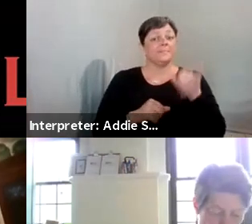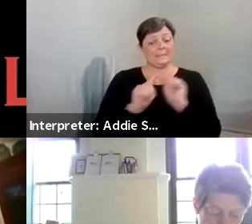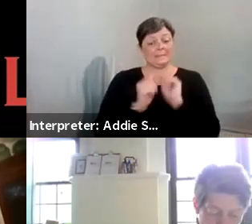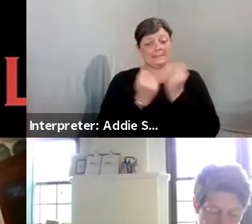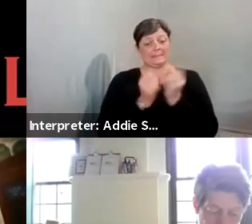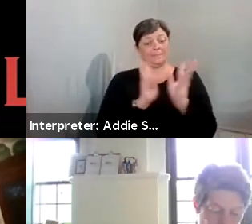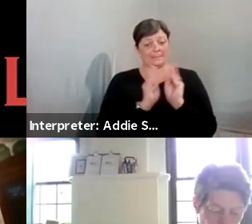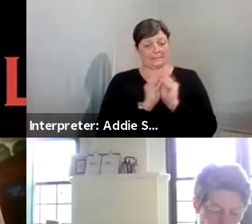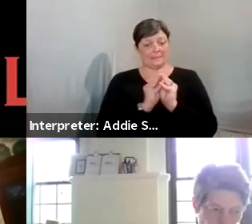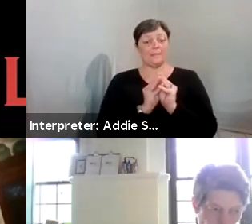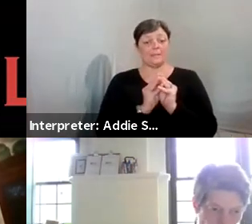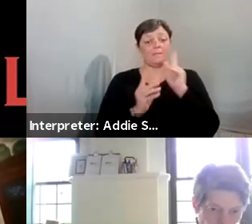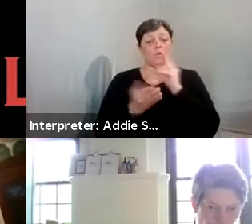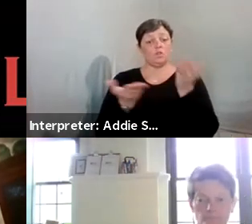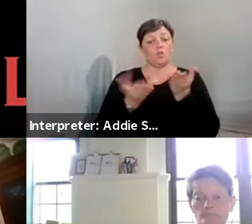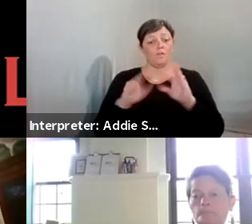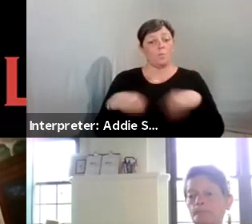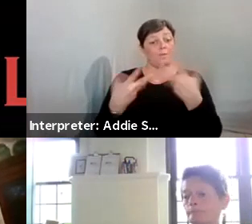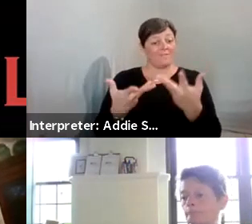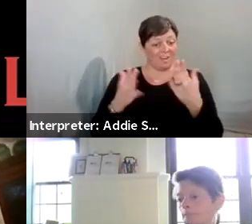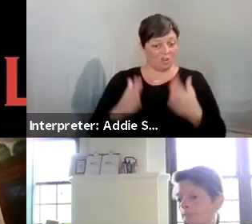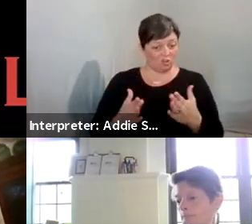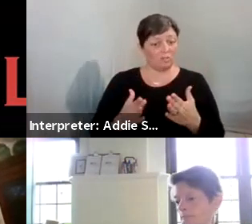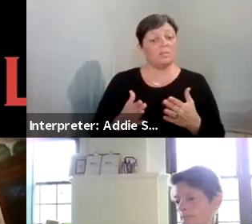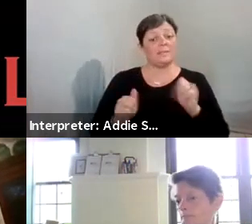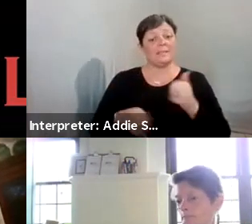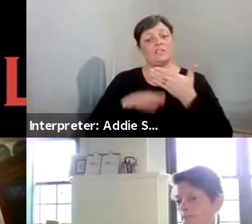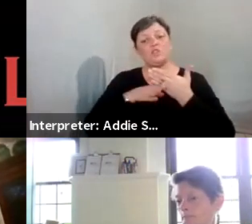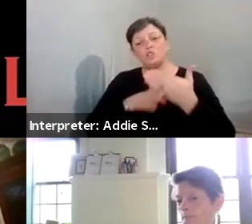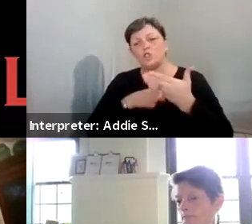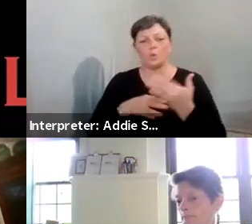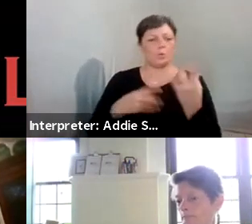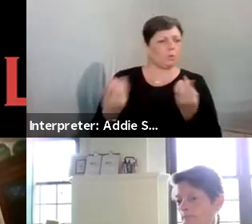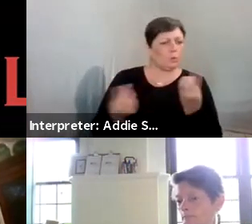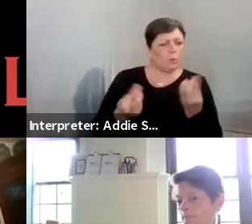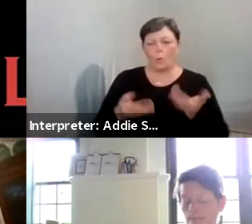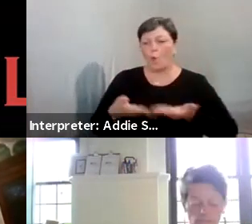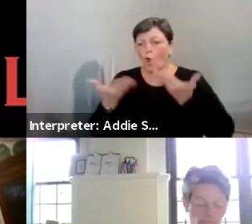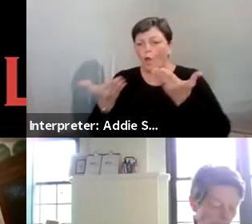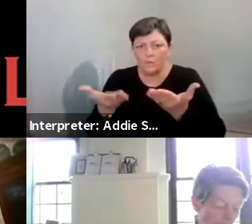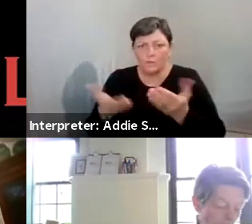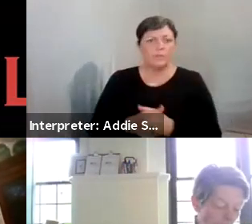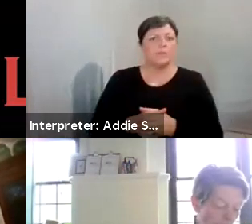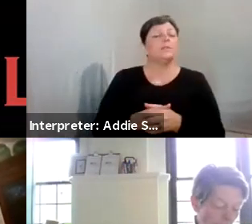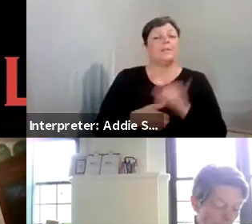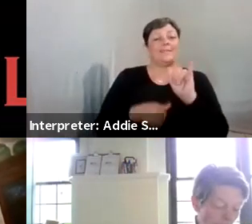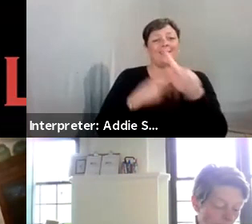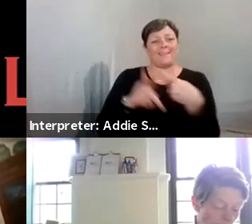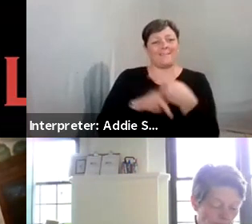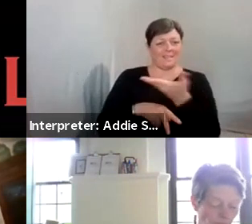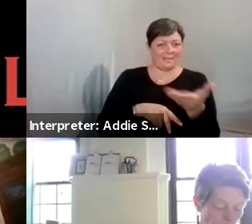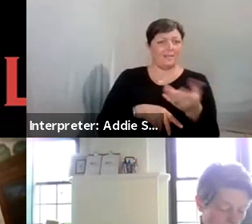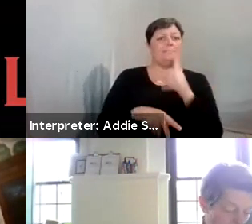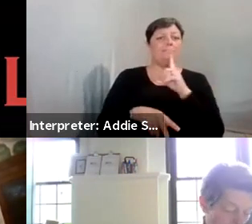meetings between service providers, so they can share what they do, what they offer, and those type of things. And